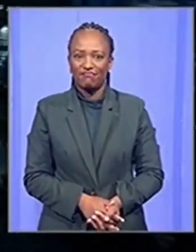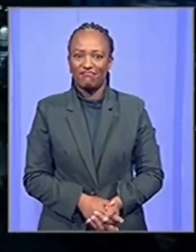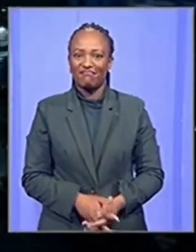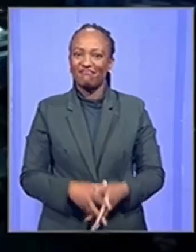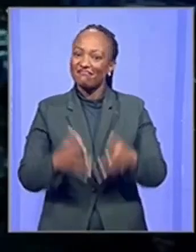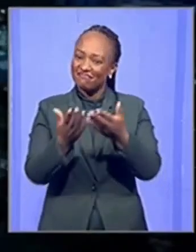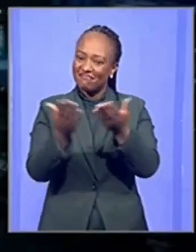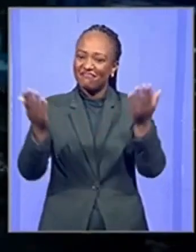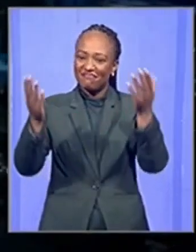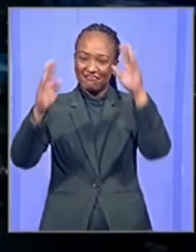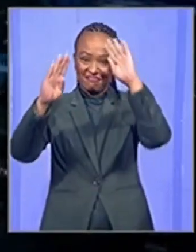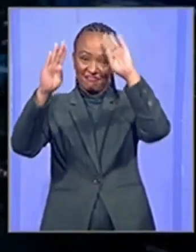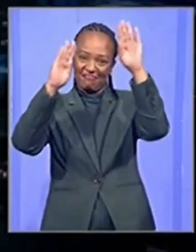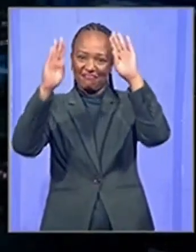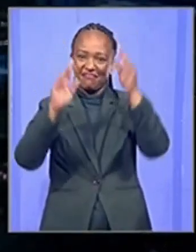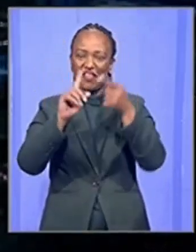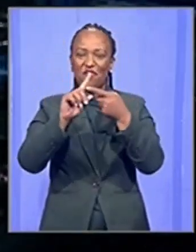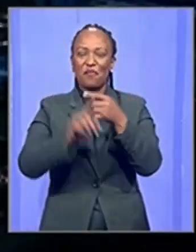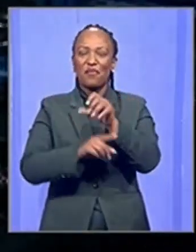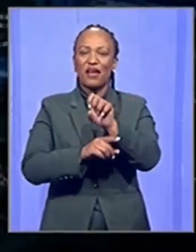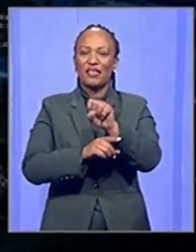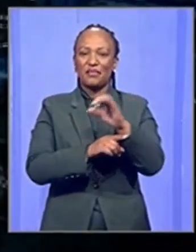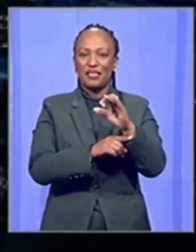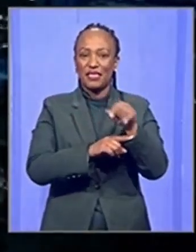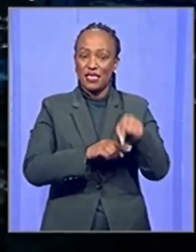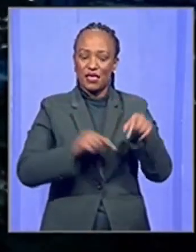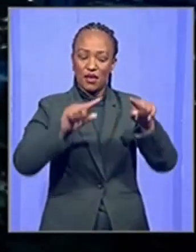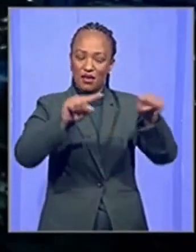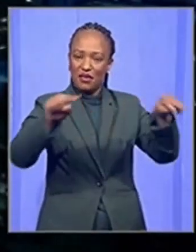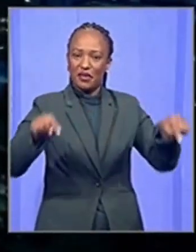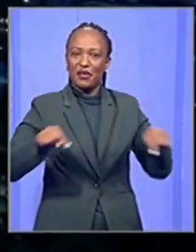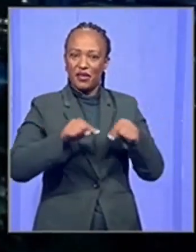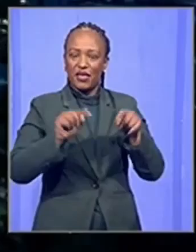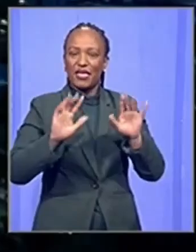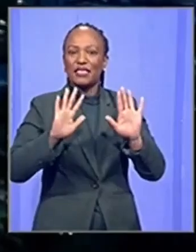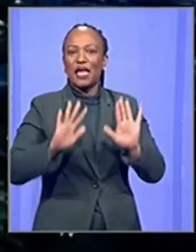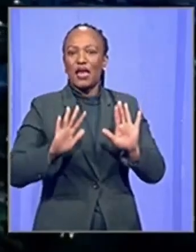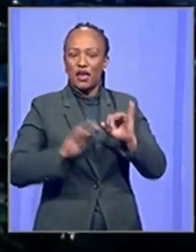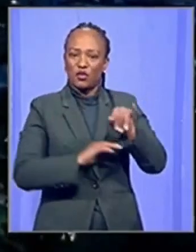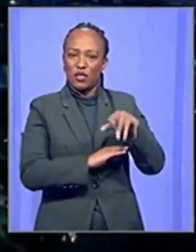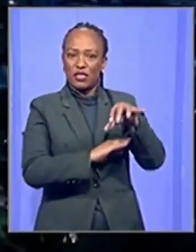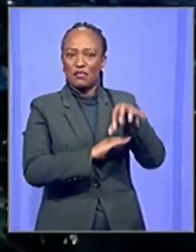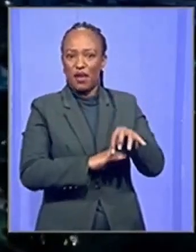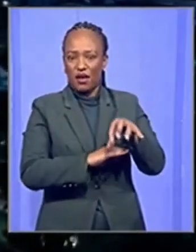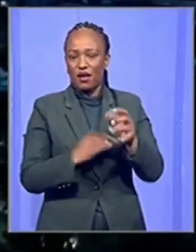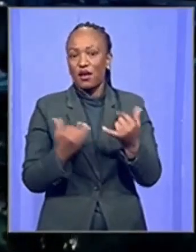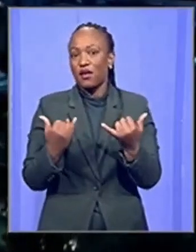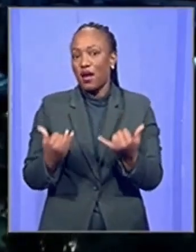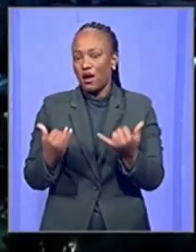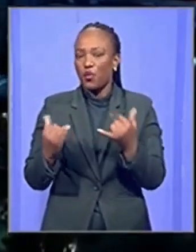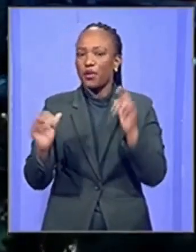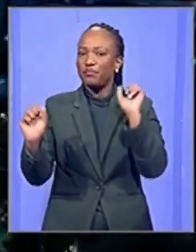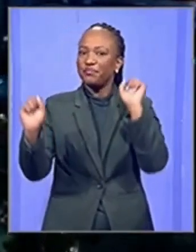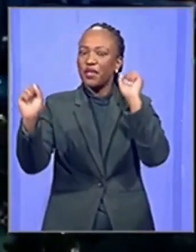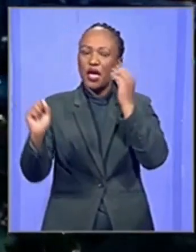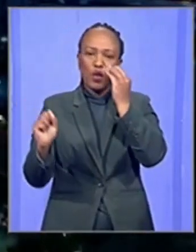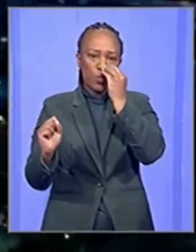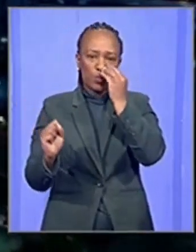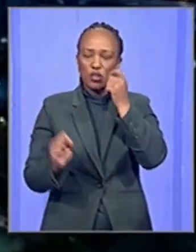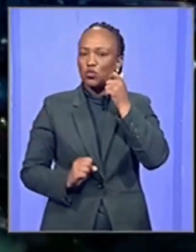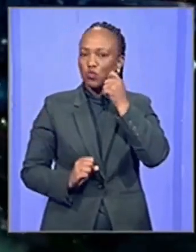Ka tlhamalalo go tswa mo SABC Studio 10 Auckland Park, Johannesburg, re go tlisetsa kgaso ya dikgang tsa